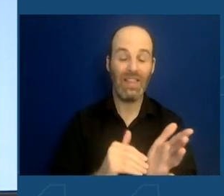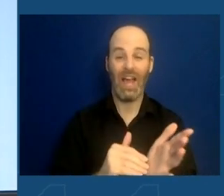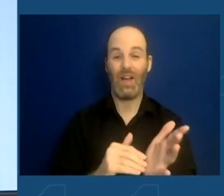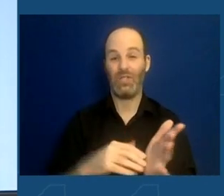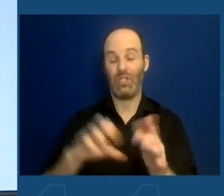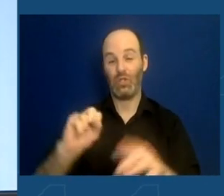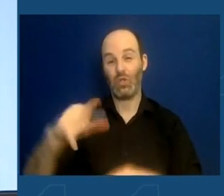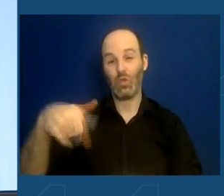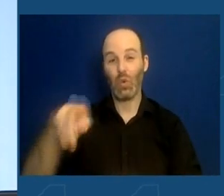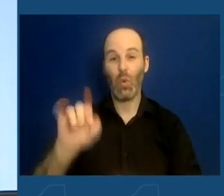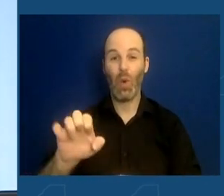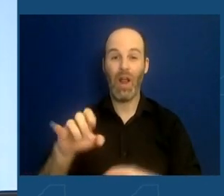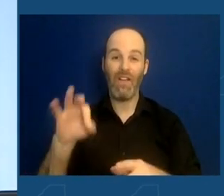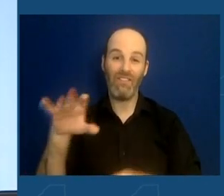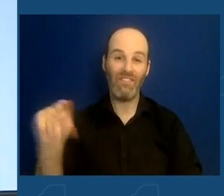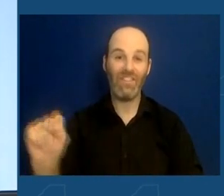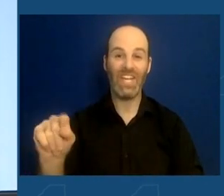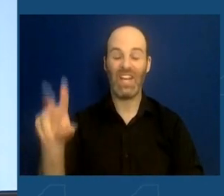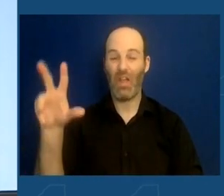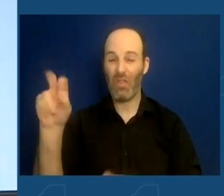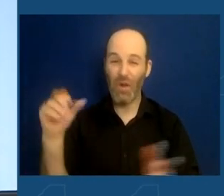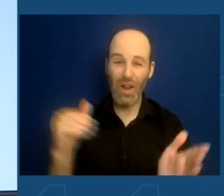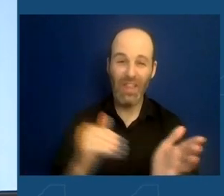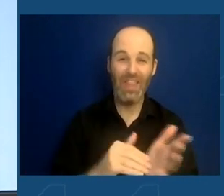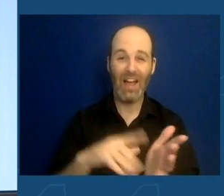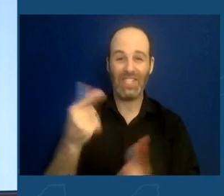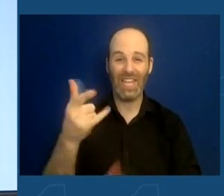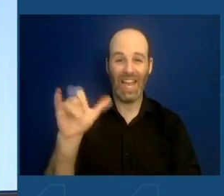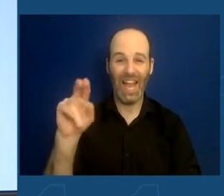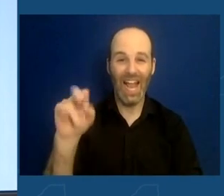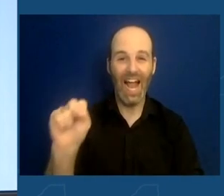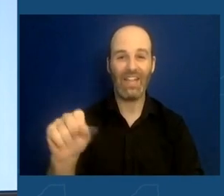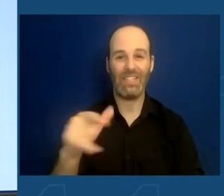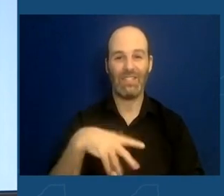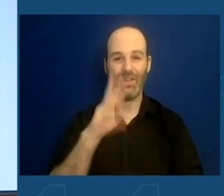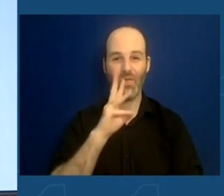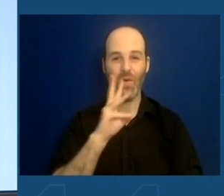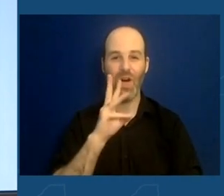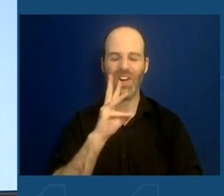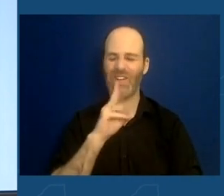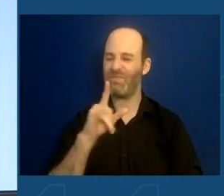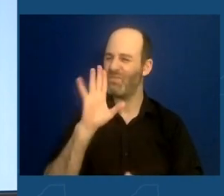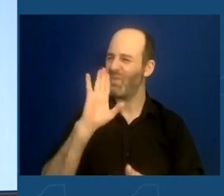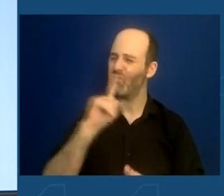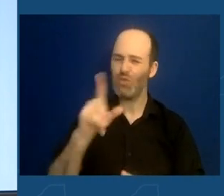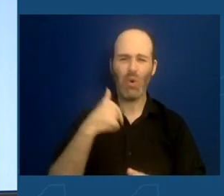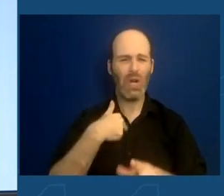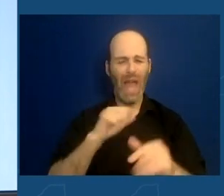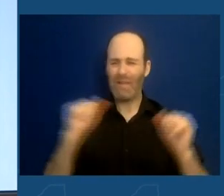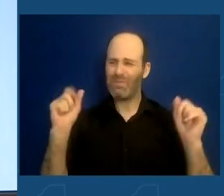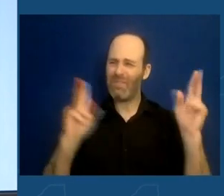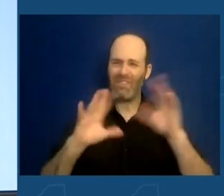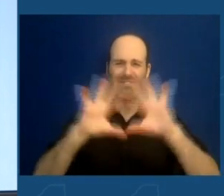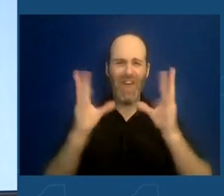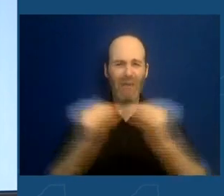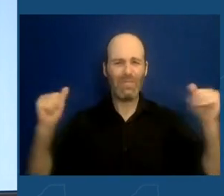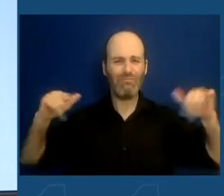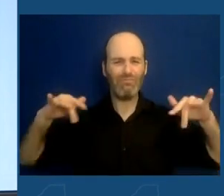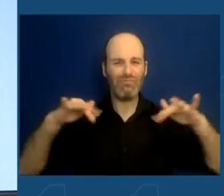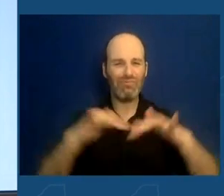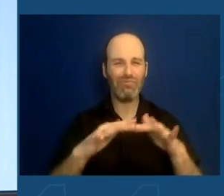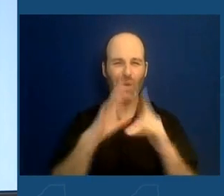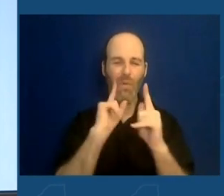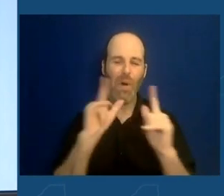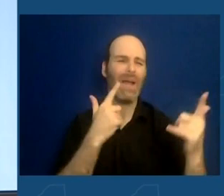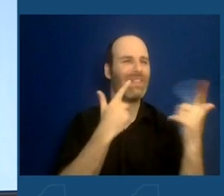water. I have no doubt that this place is just going to be filled with laughter and joy and connections of families who otherwise might be